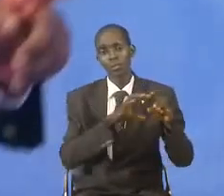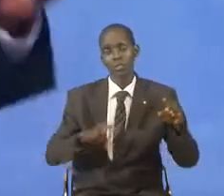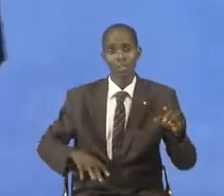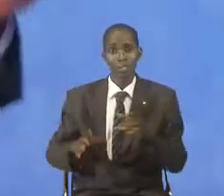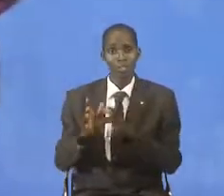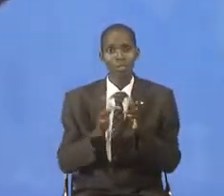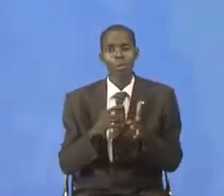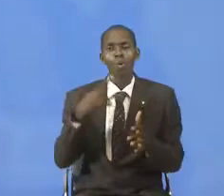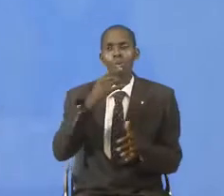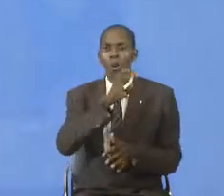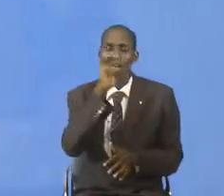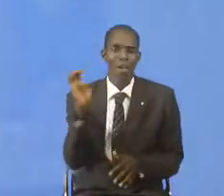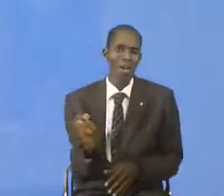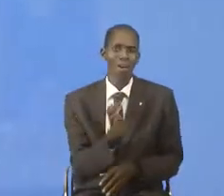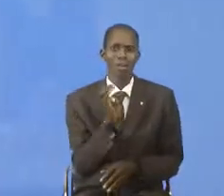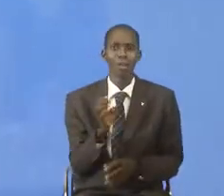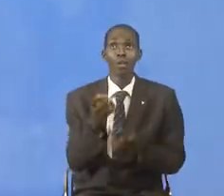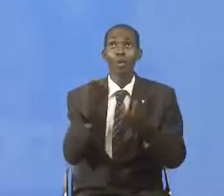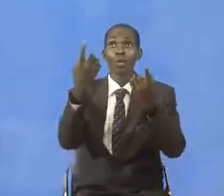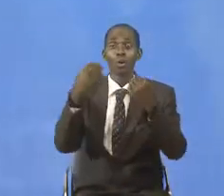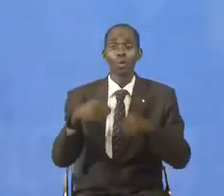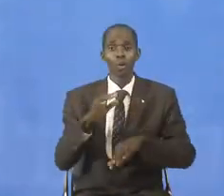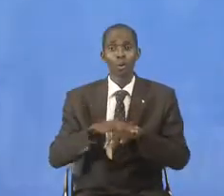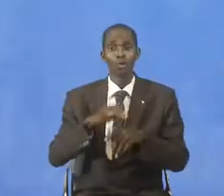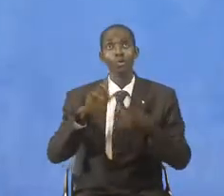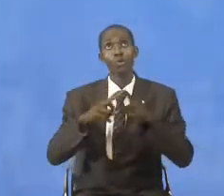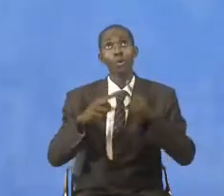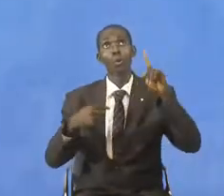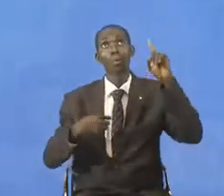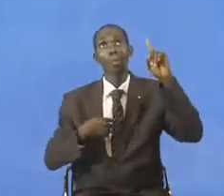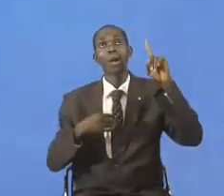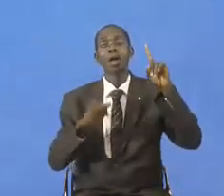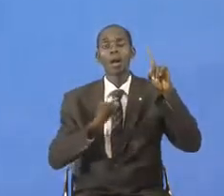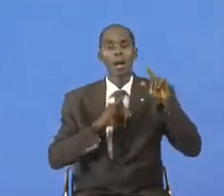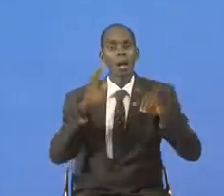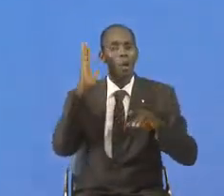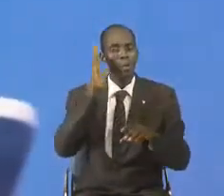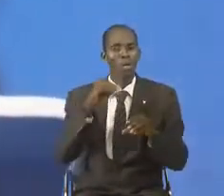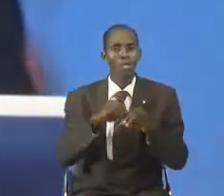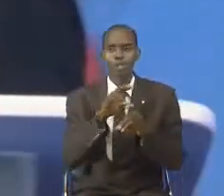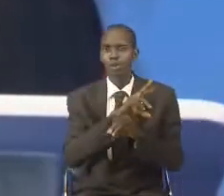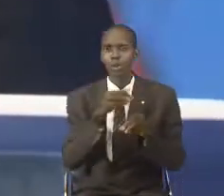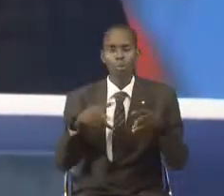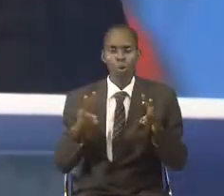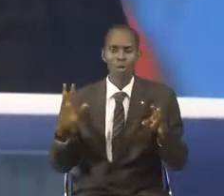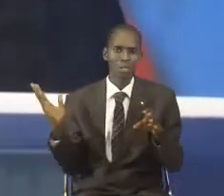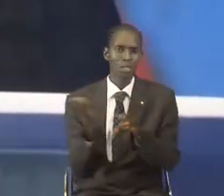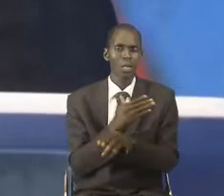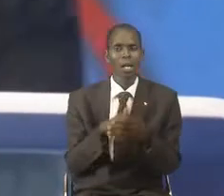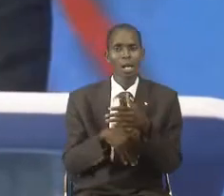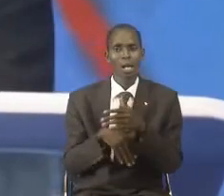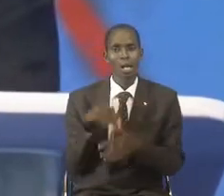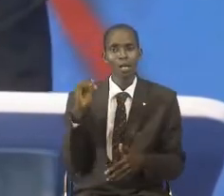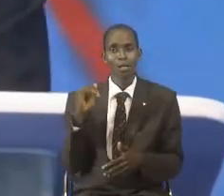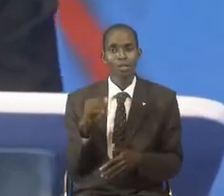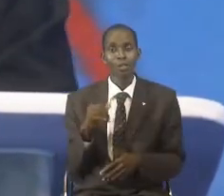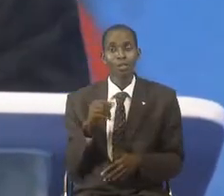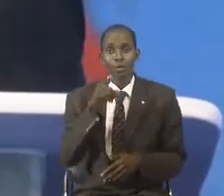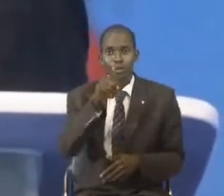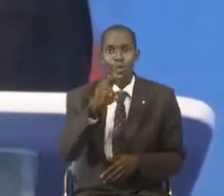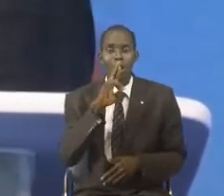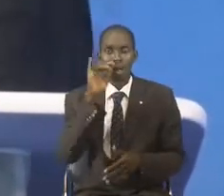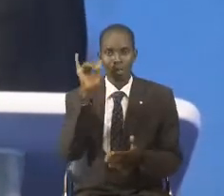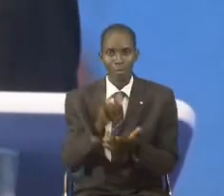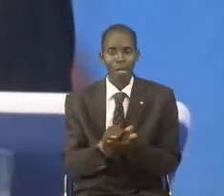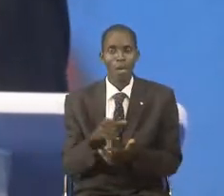whosoever will call on the name of Jesus will be saved. Whosoever cometh unto me, I will in